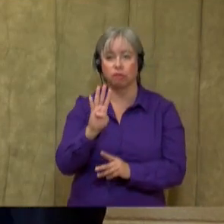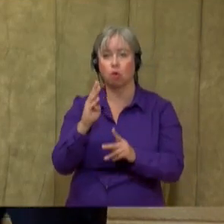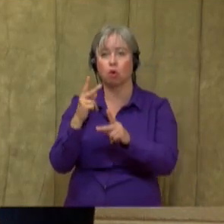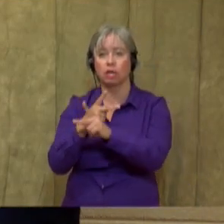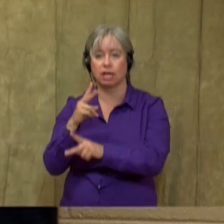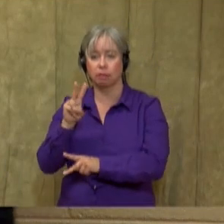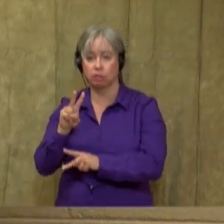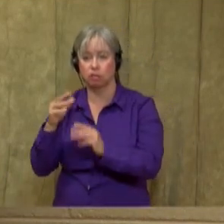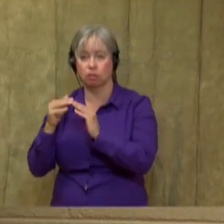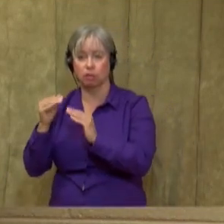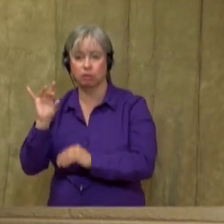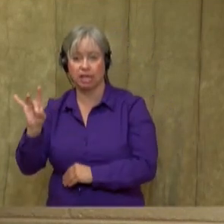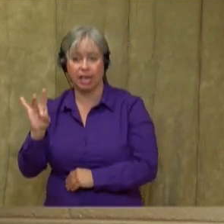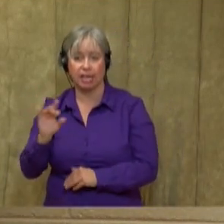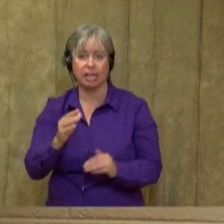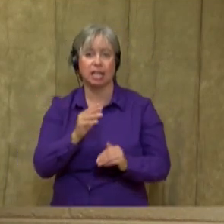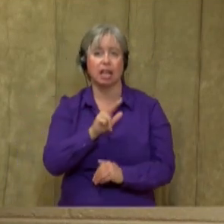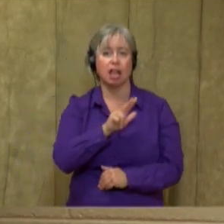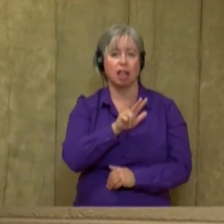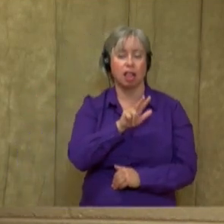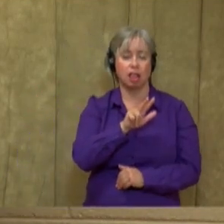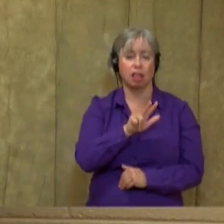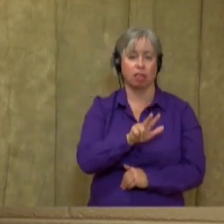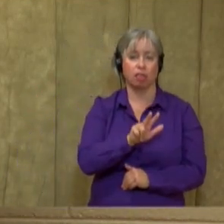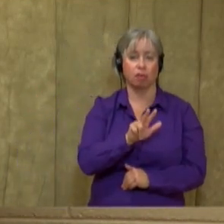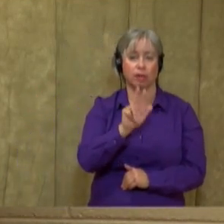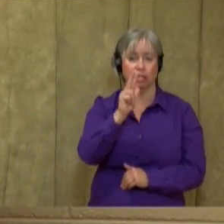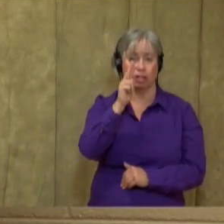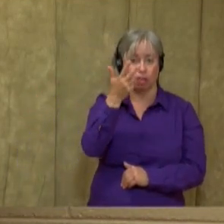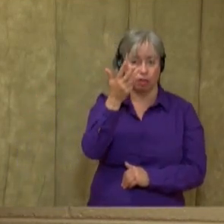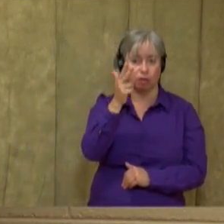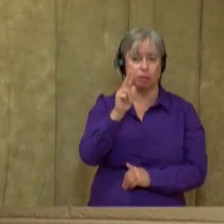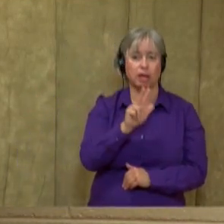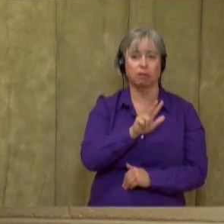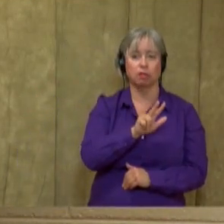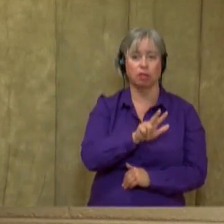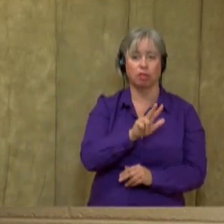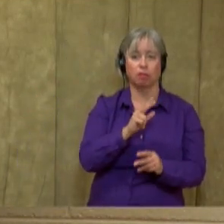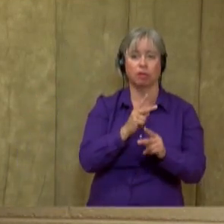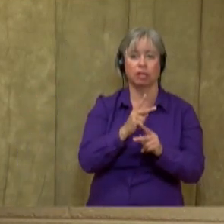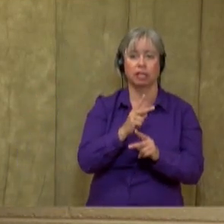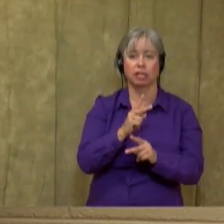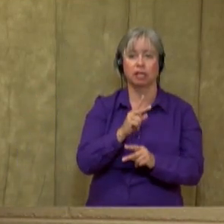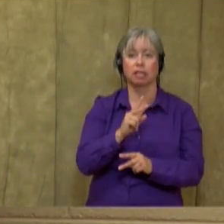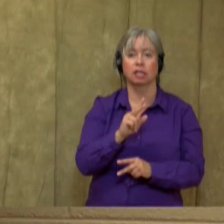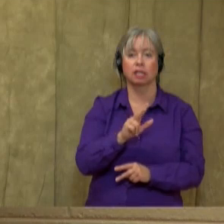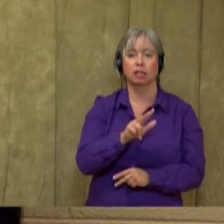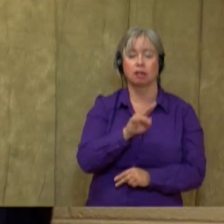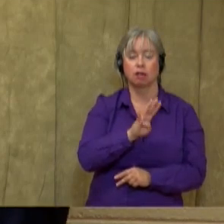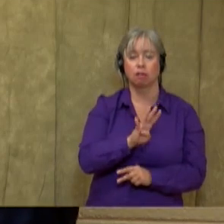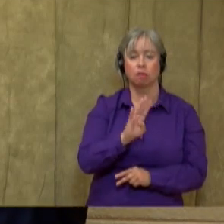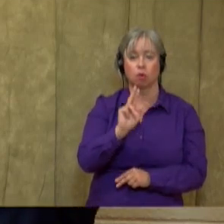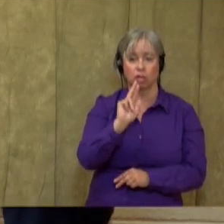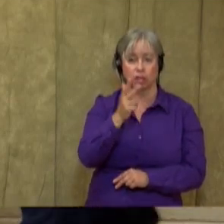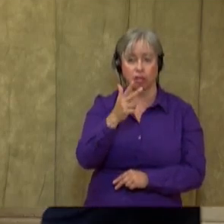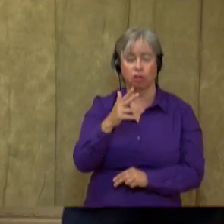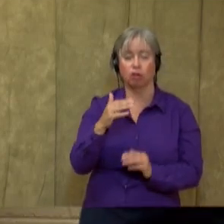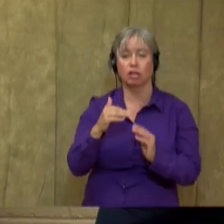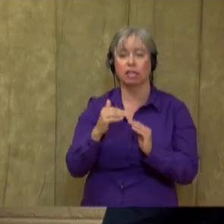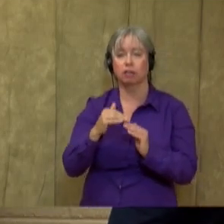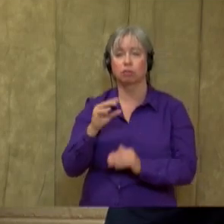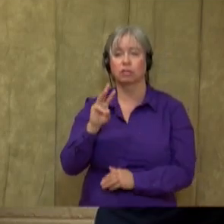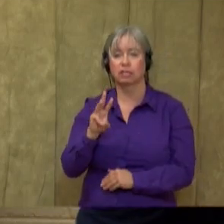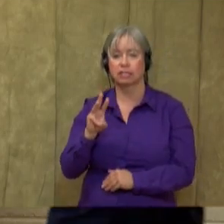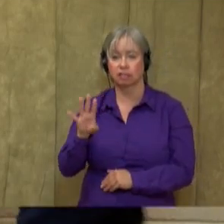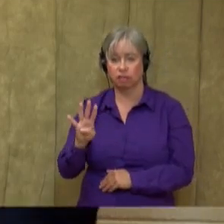8. 3 to the 3rd power gives you 27. 4 to the 3rd power gives us 64. So the total